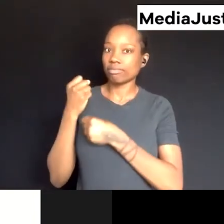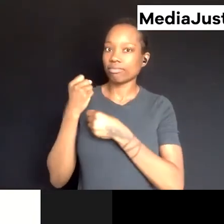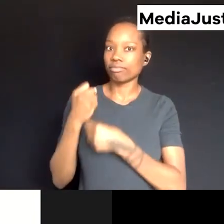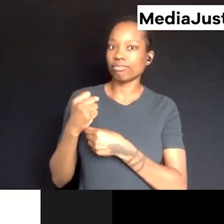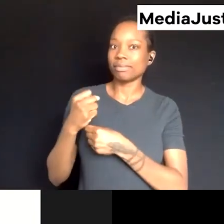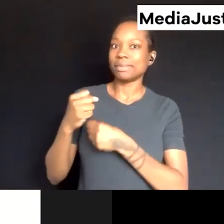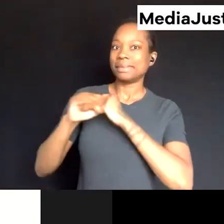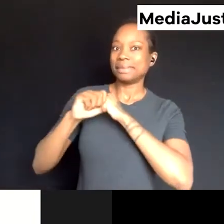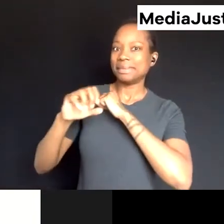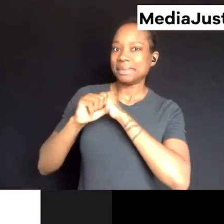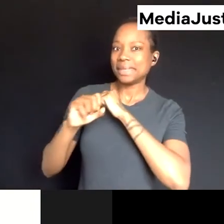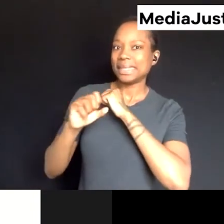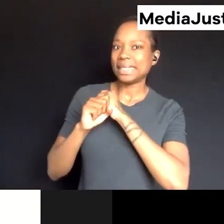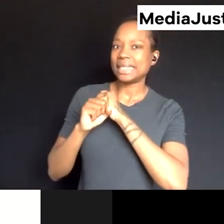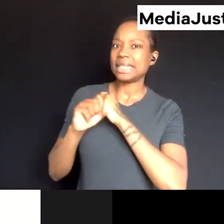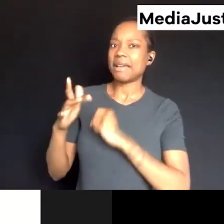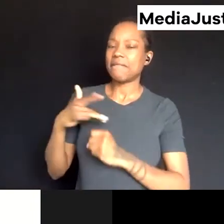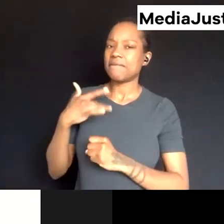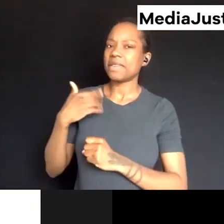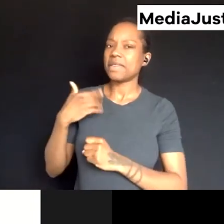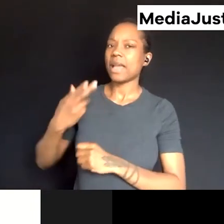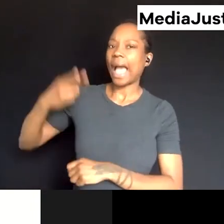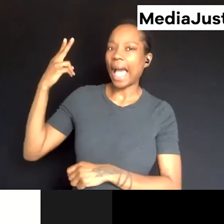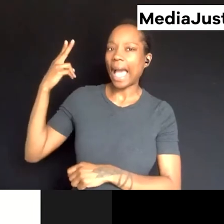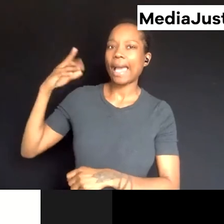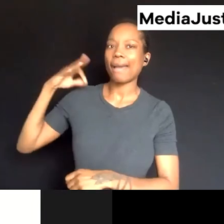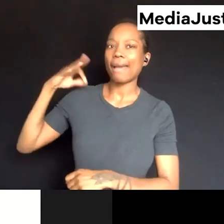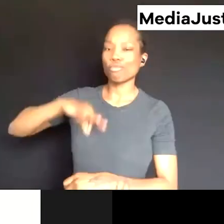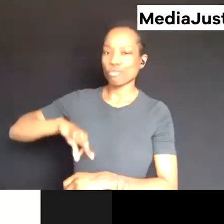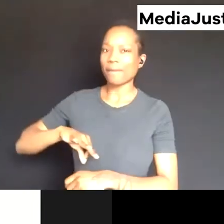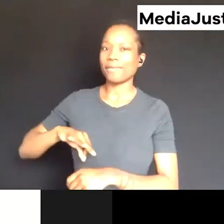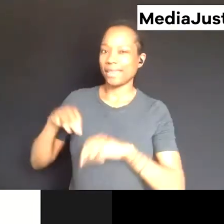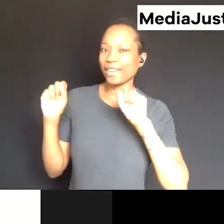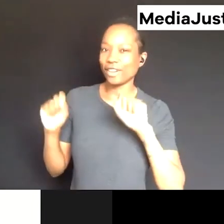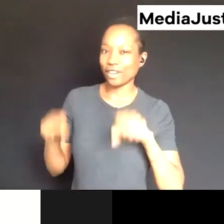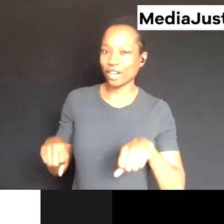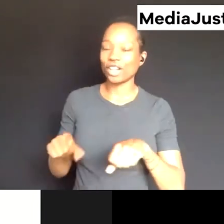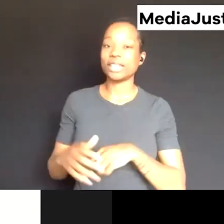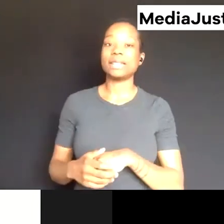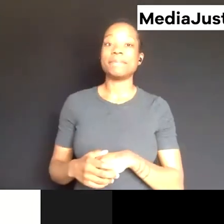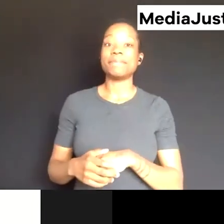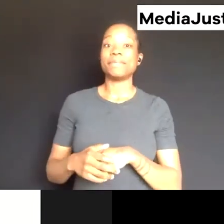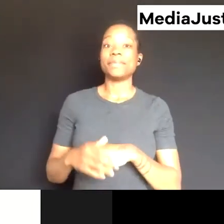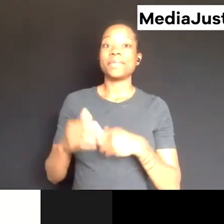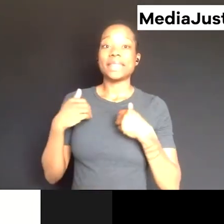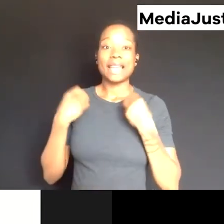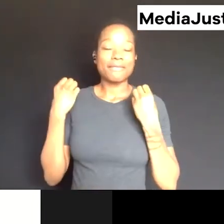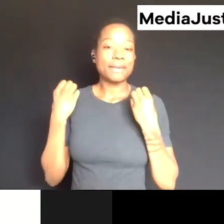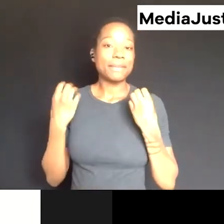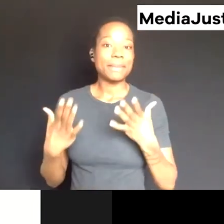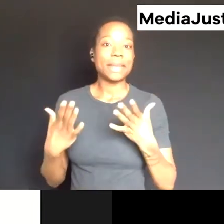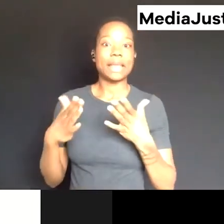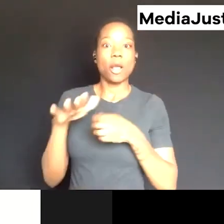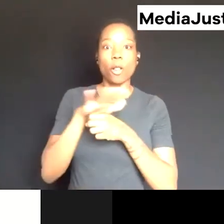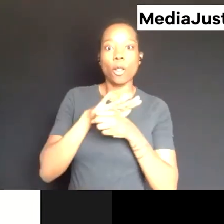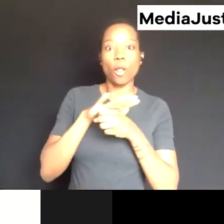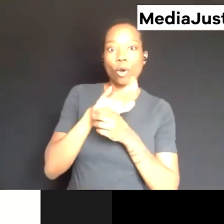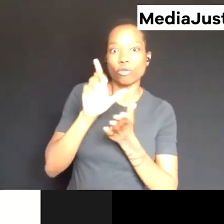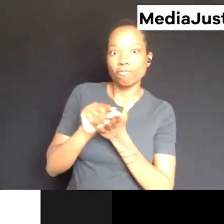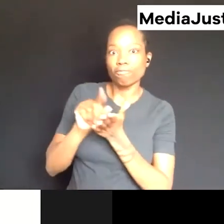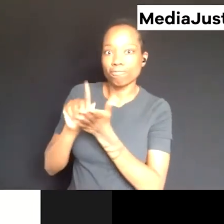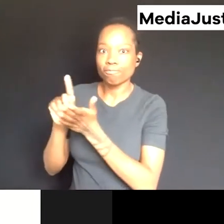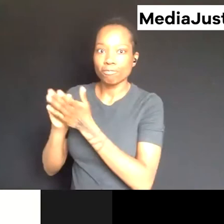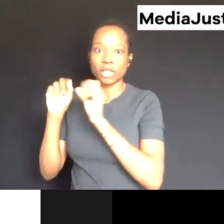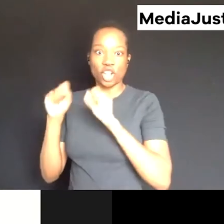really high profit margins. There were, you know, many local newspapers that could generate profit margins between